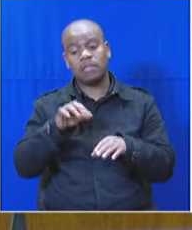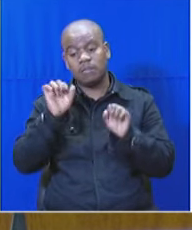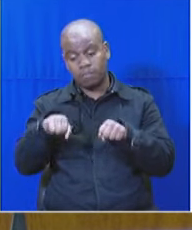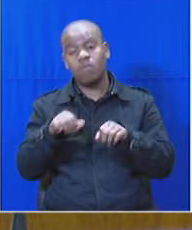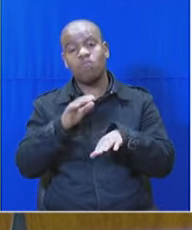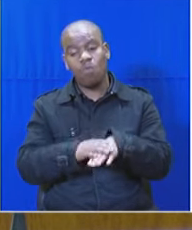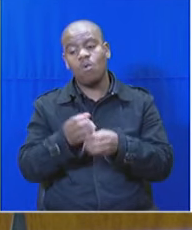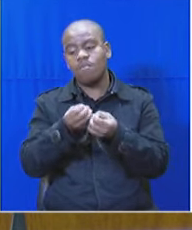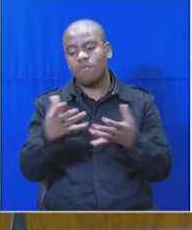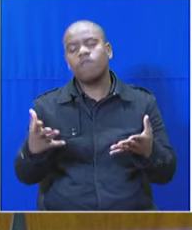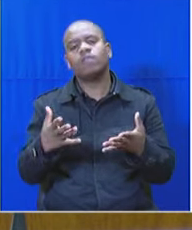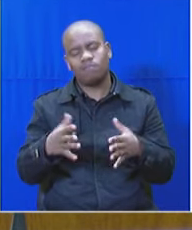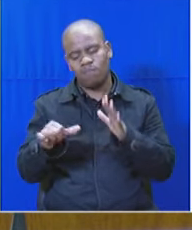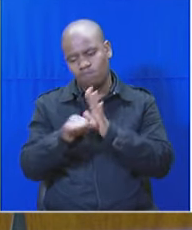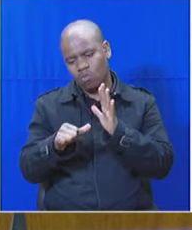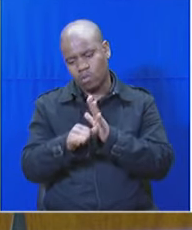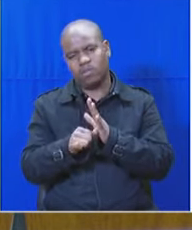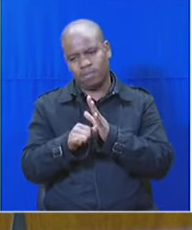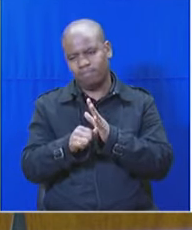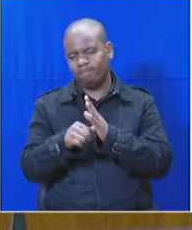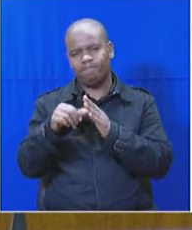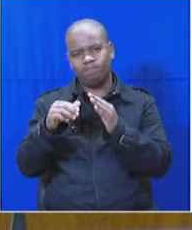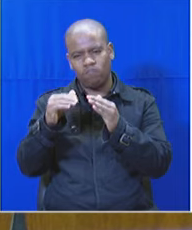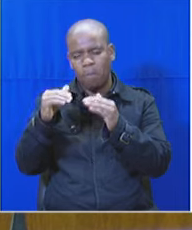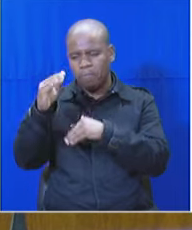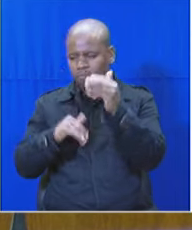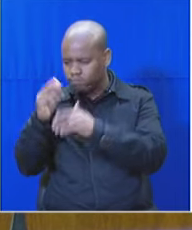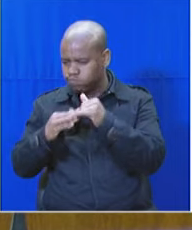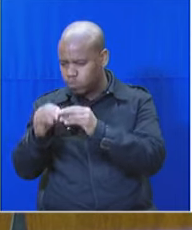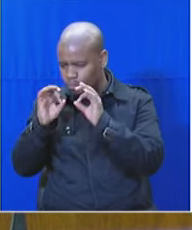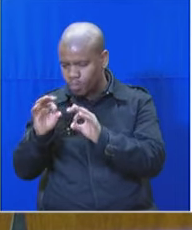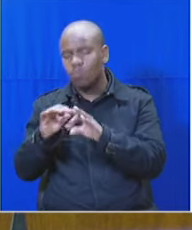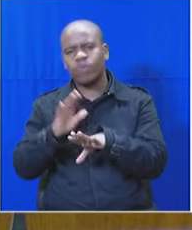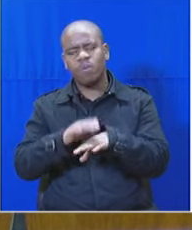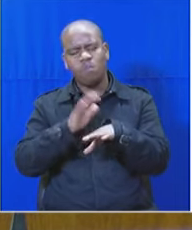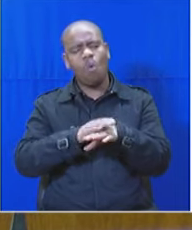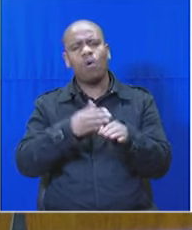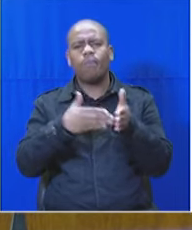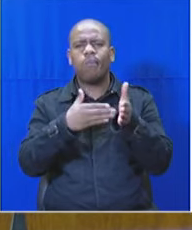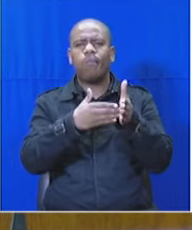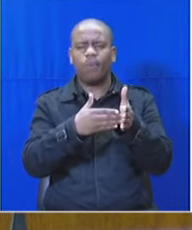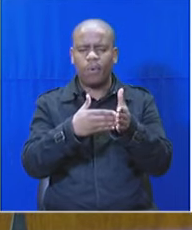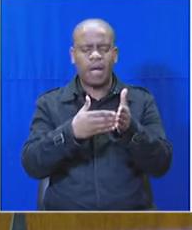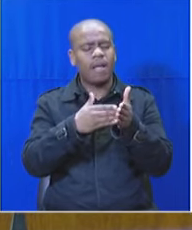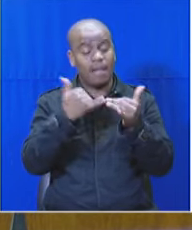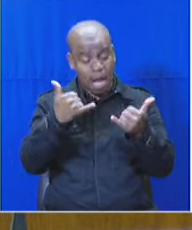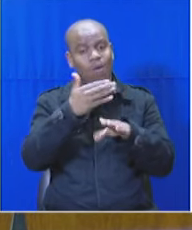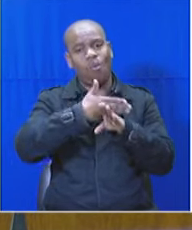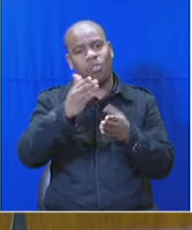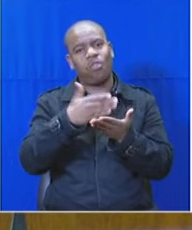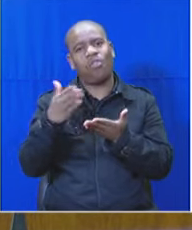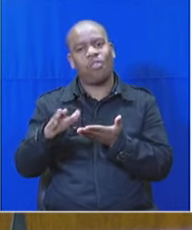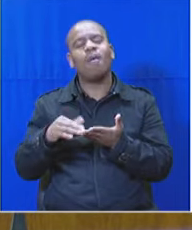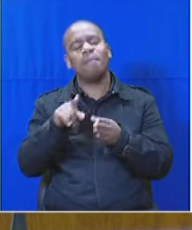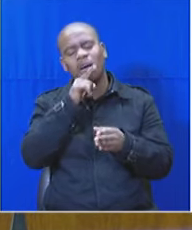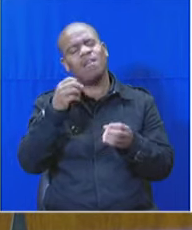and providing vital infrastructure. We have encountered and cleared many obstacles, yet many